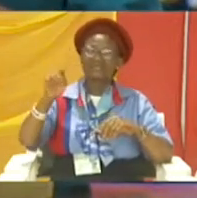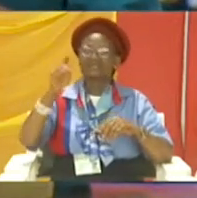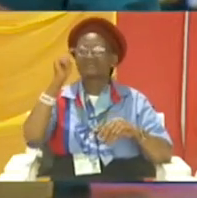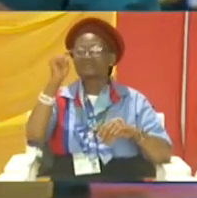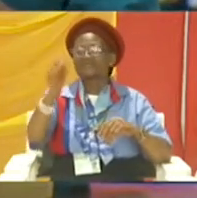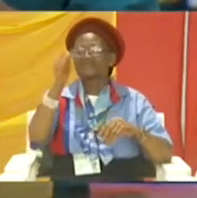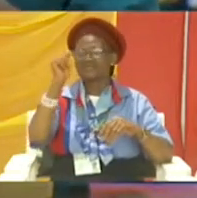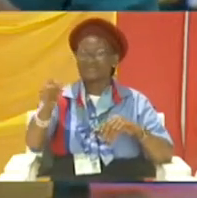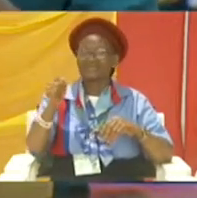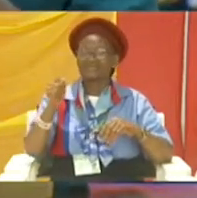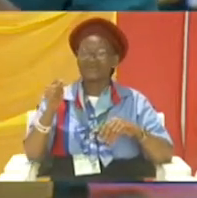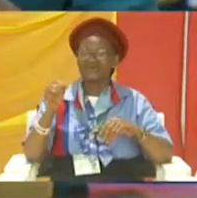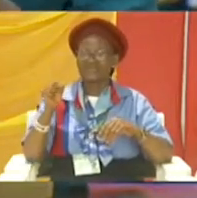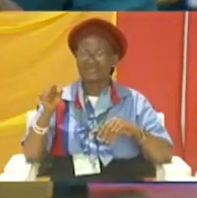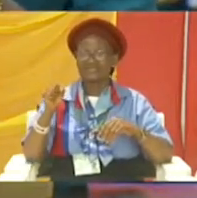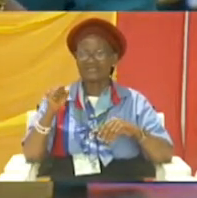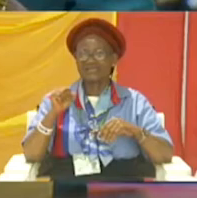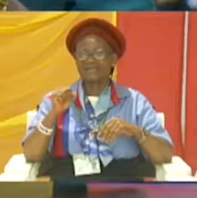that